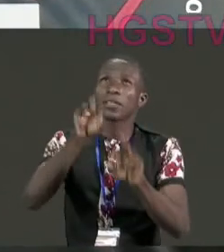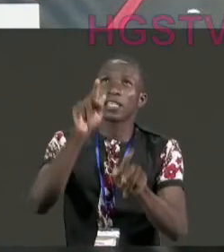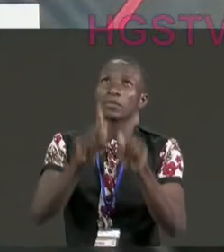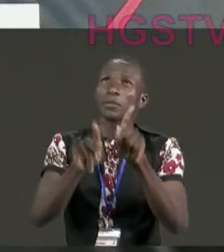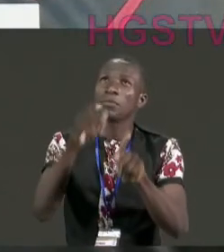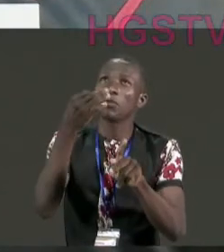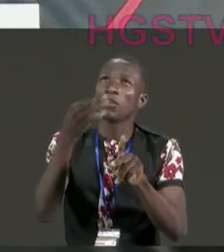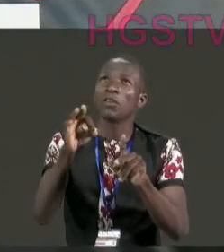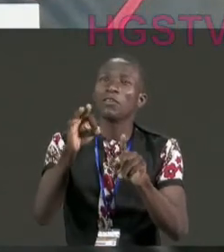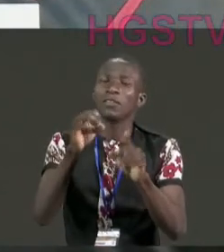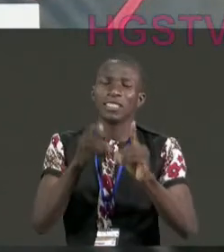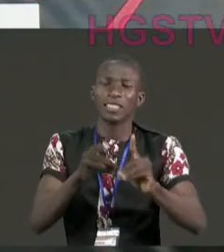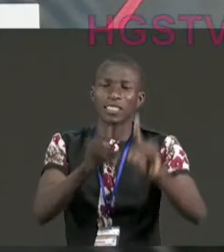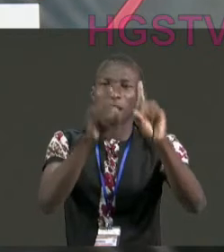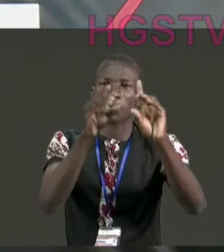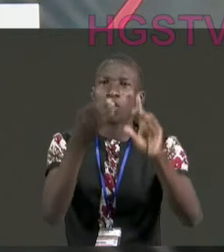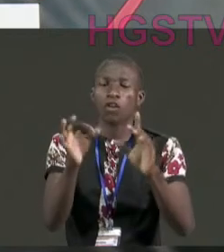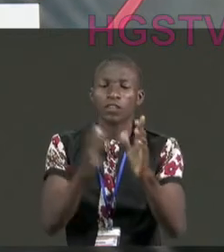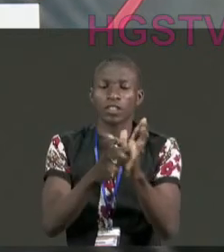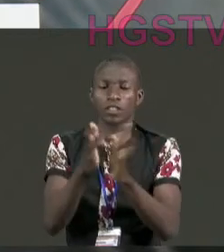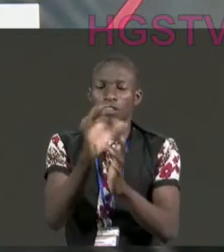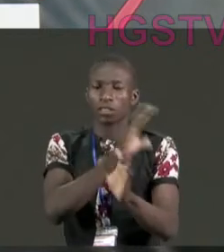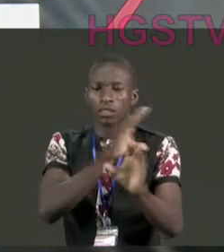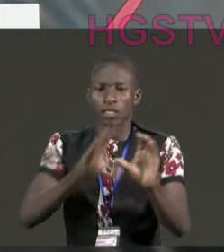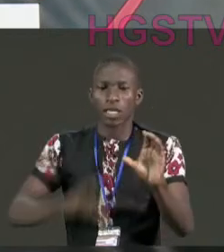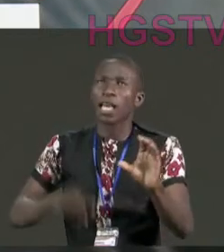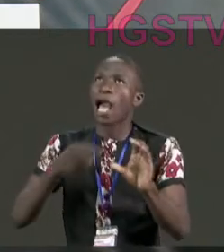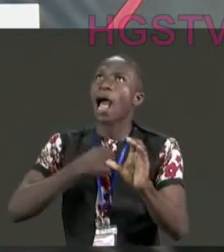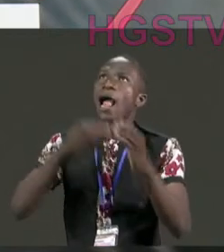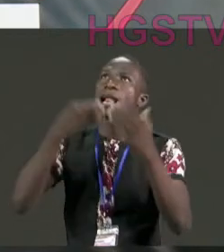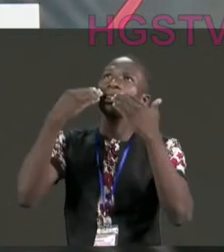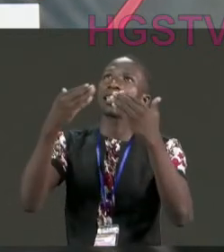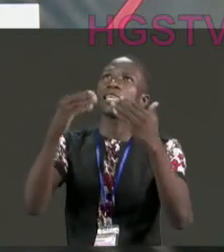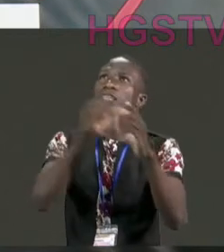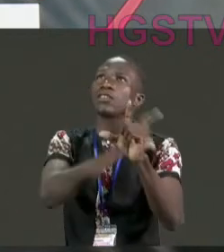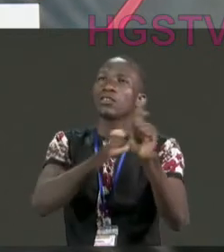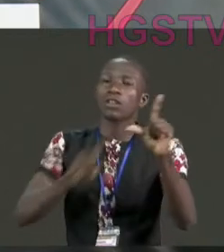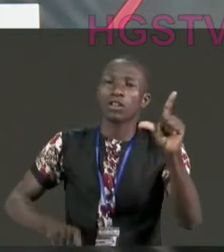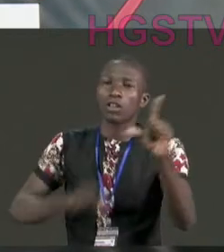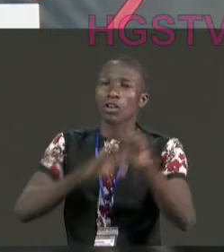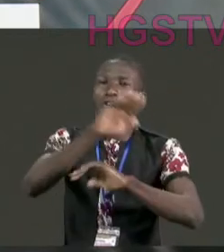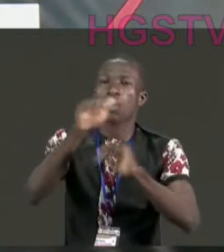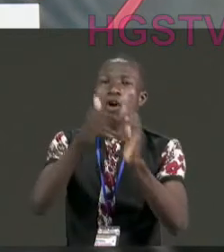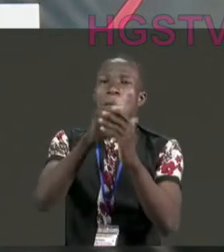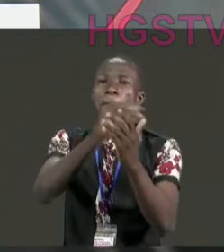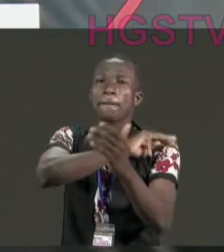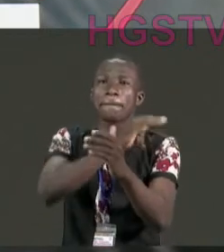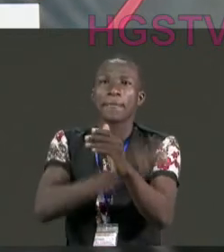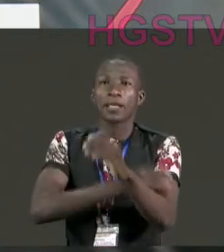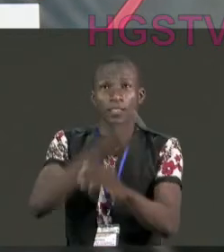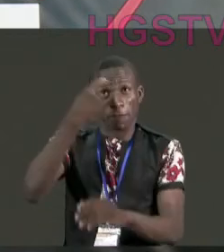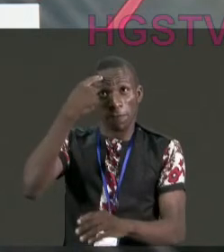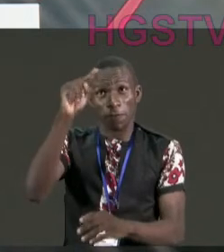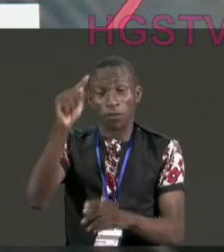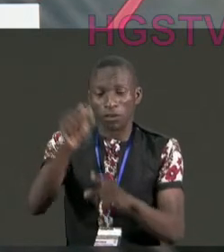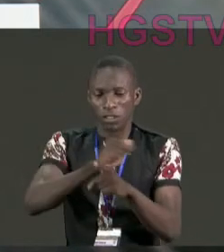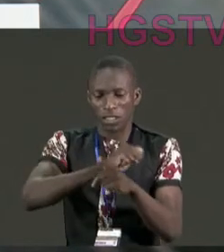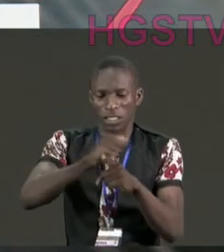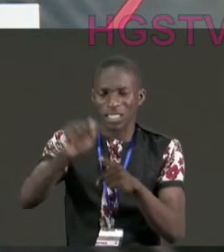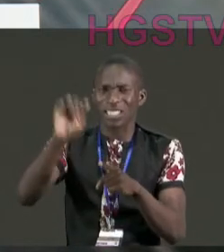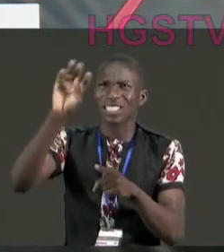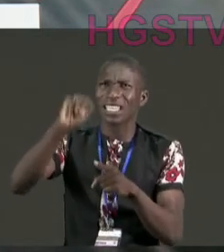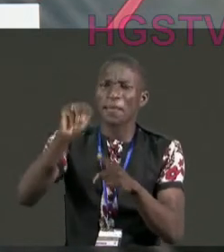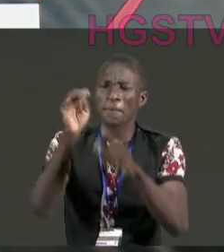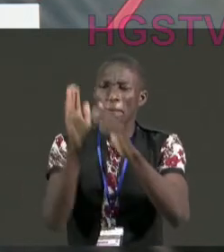Christ. I thank you, Lord God Almighty, for training them, preparing them